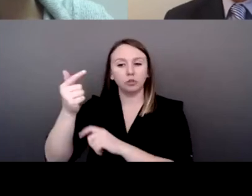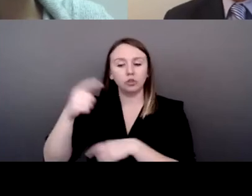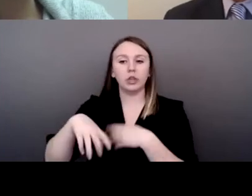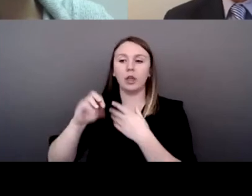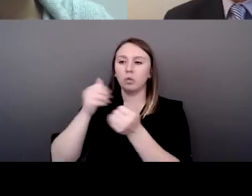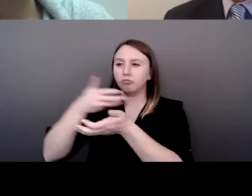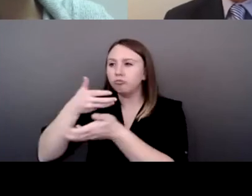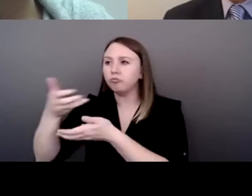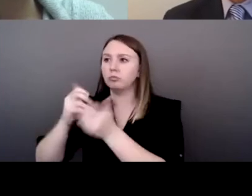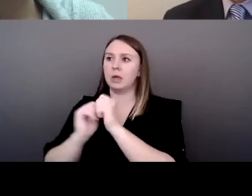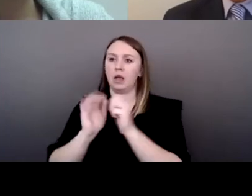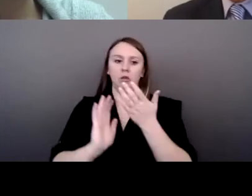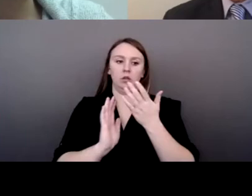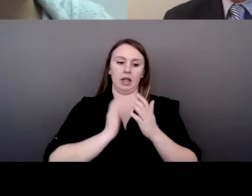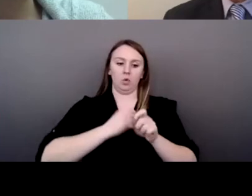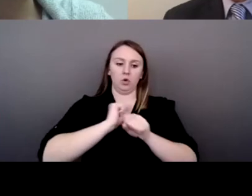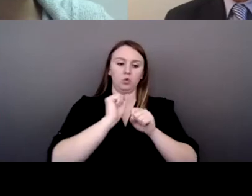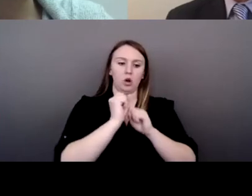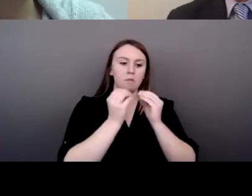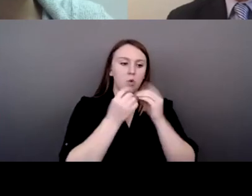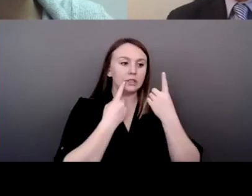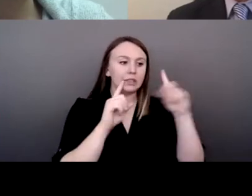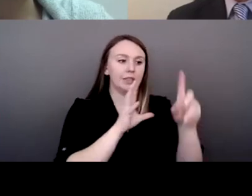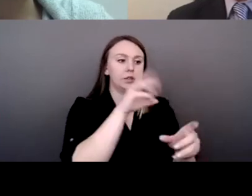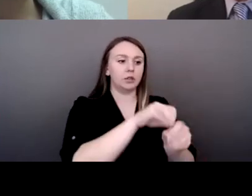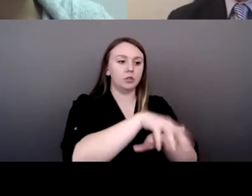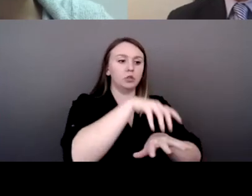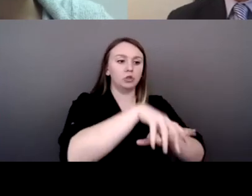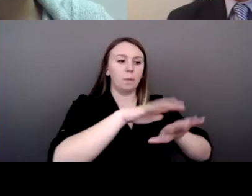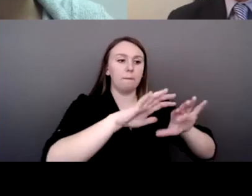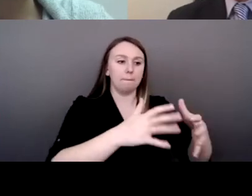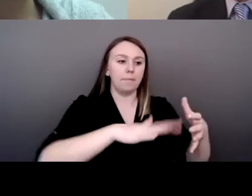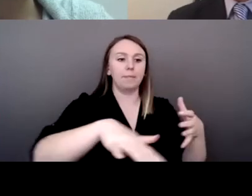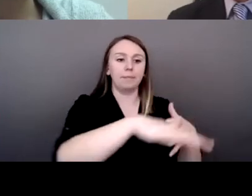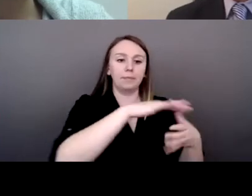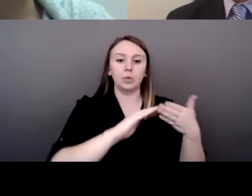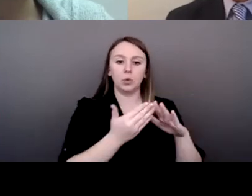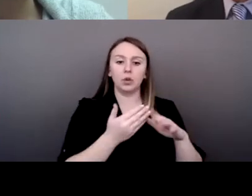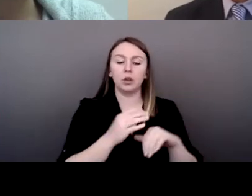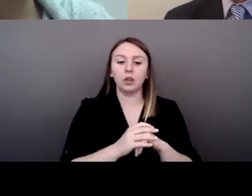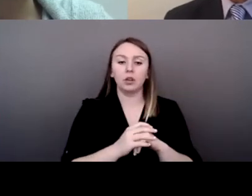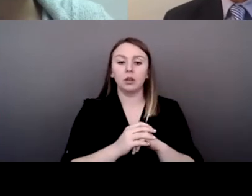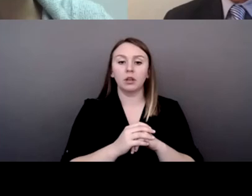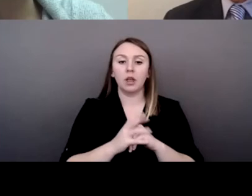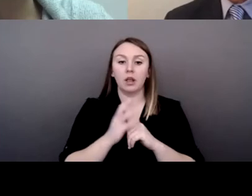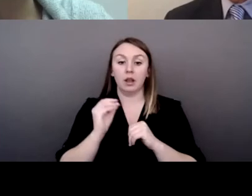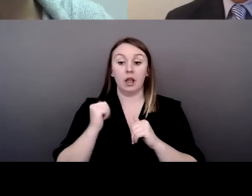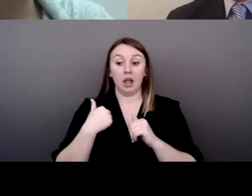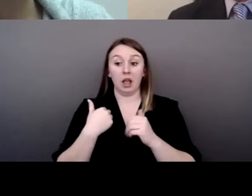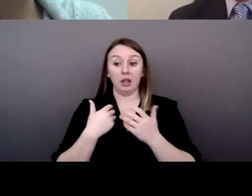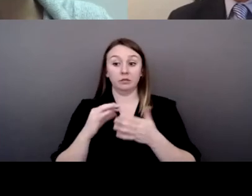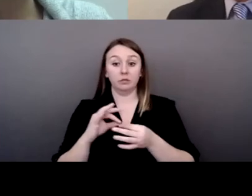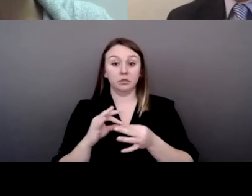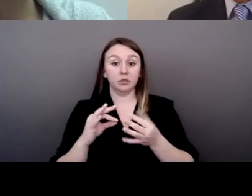in tribal communities. You know, I've talked about our inability really to recognize those folks that will go in